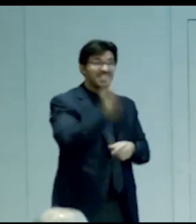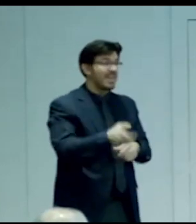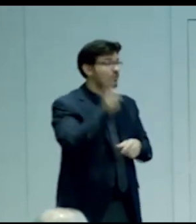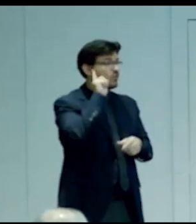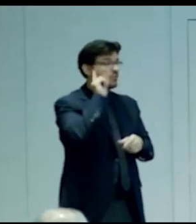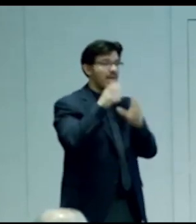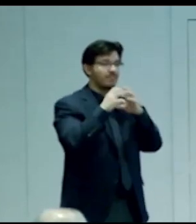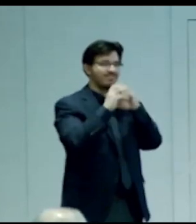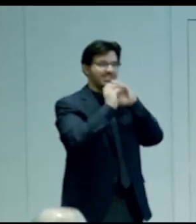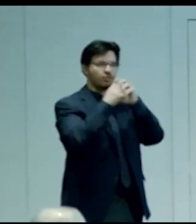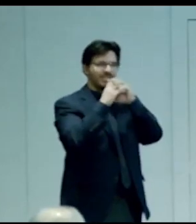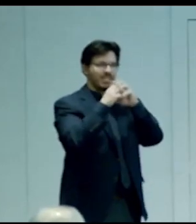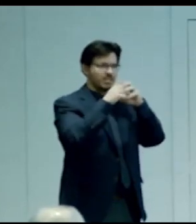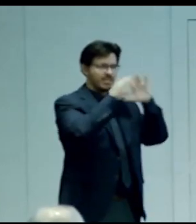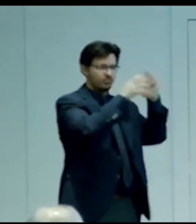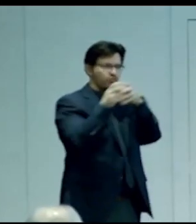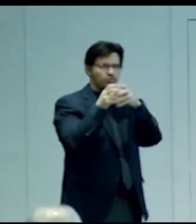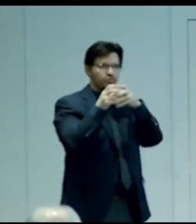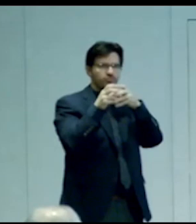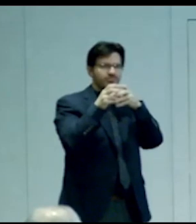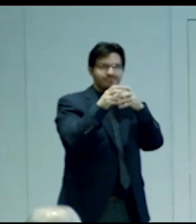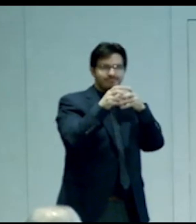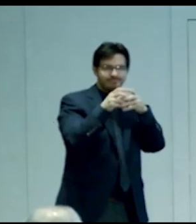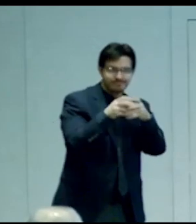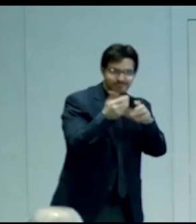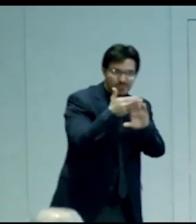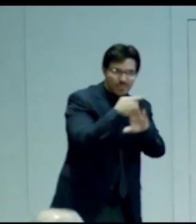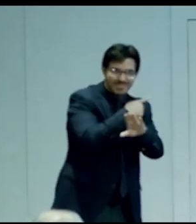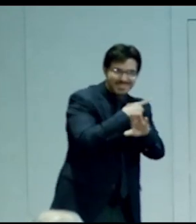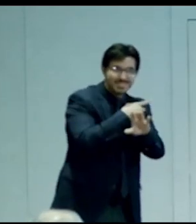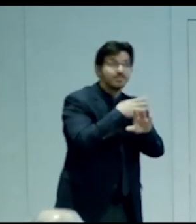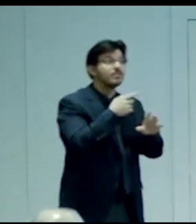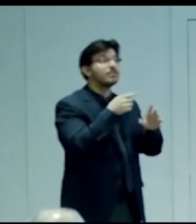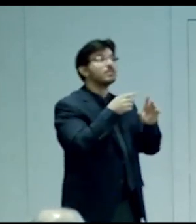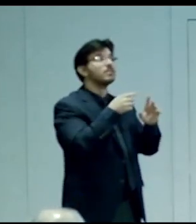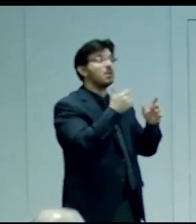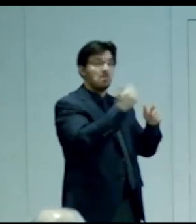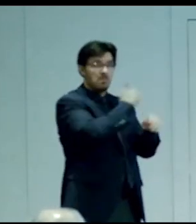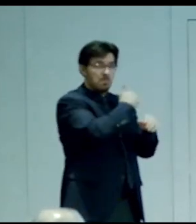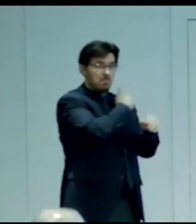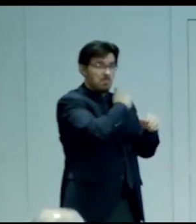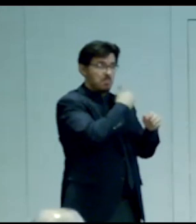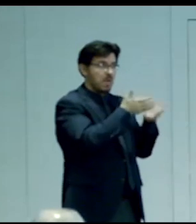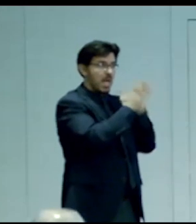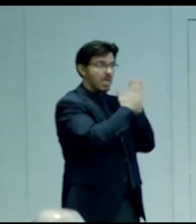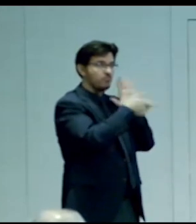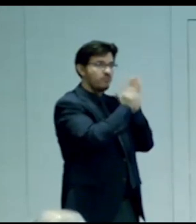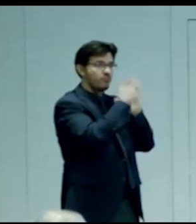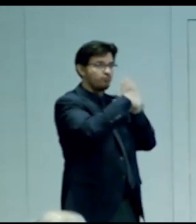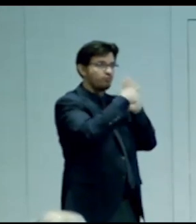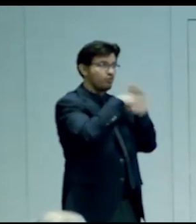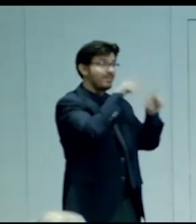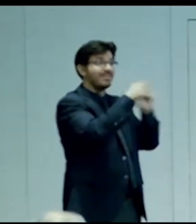intersectionality groupings, and I was asked to review a journal article from a sociology